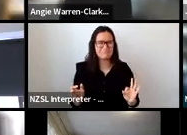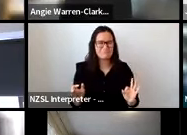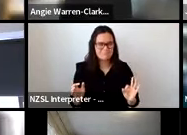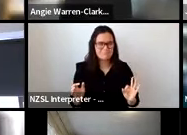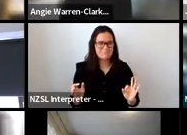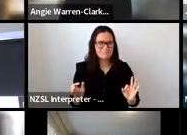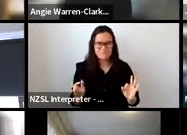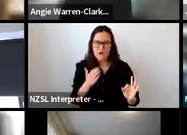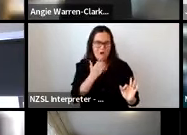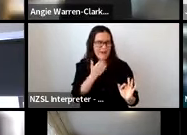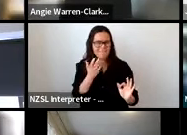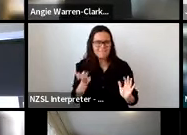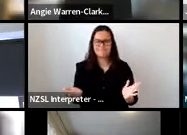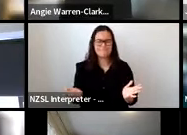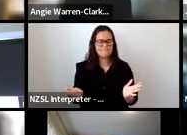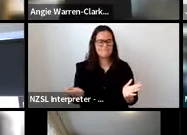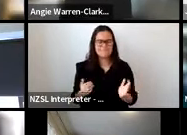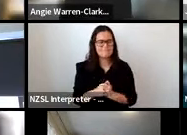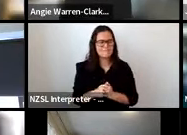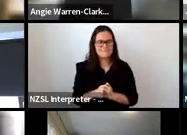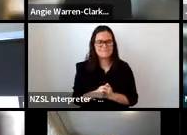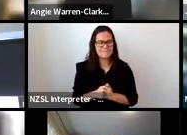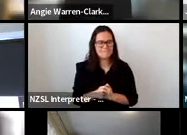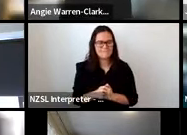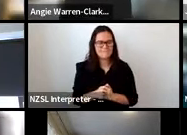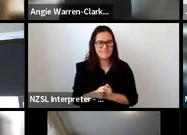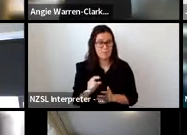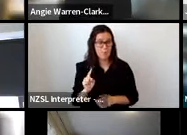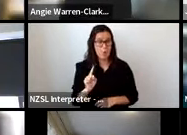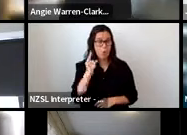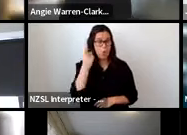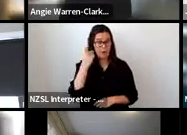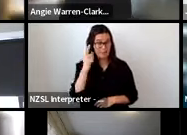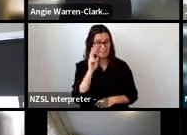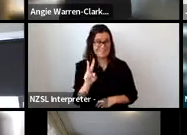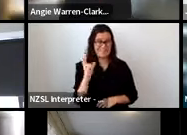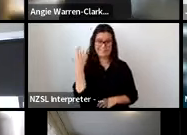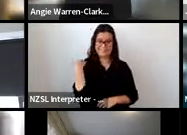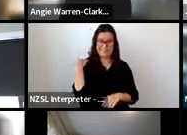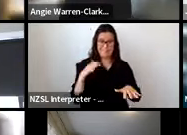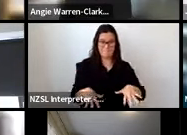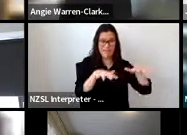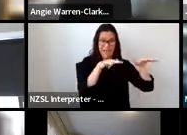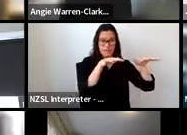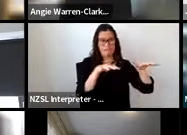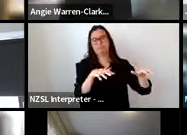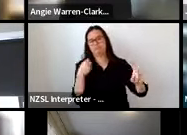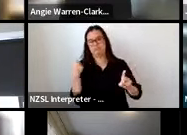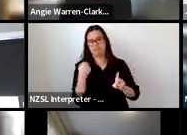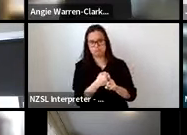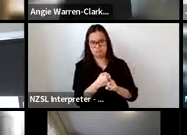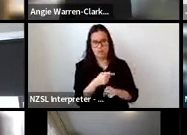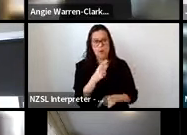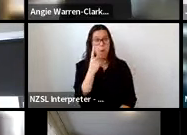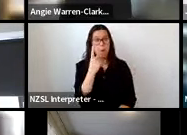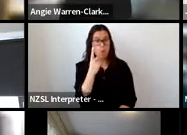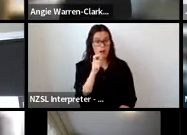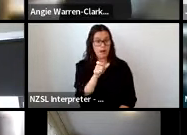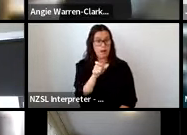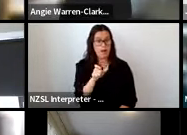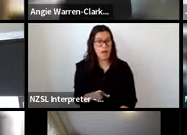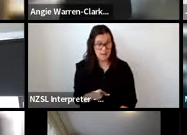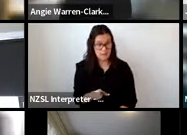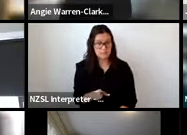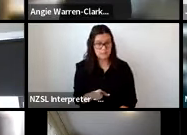in the latest Auckland floods. I have a client in a Aotearoa home who uses